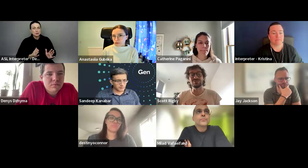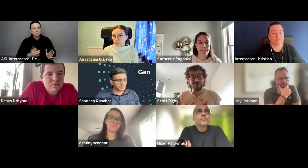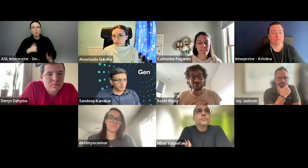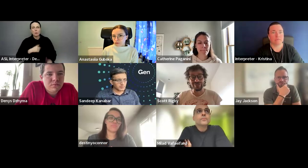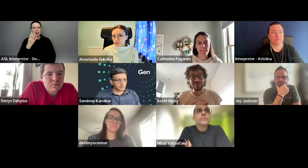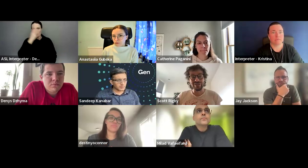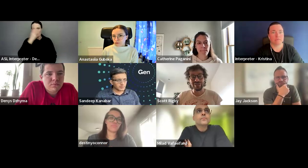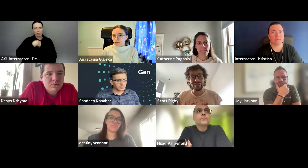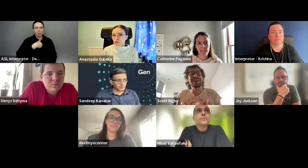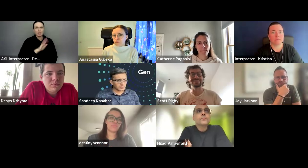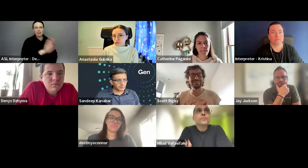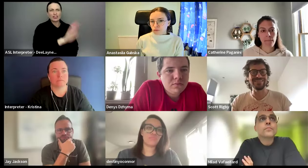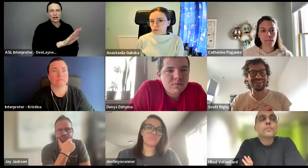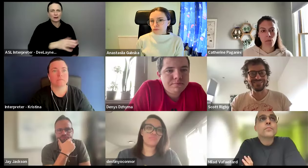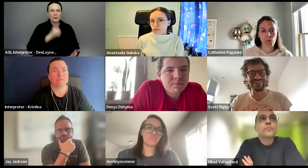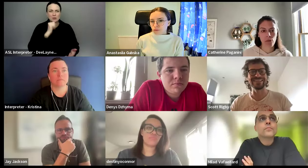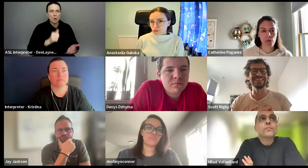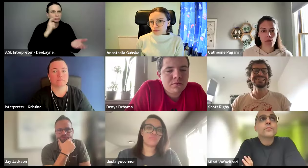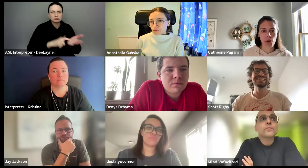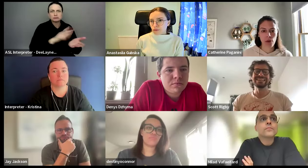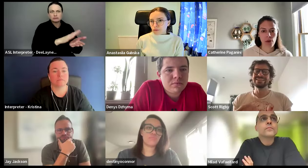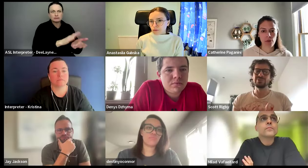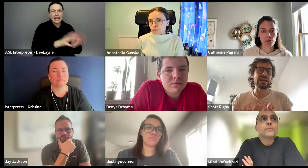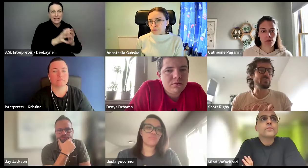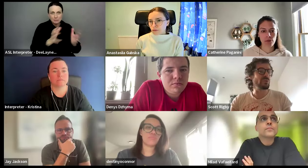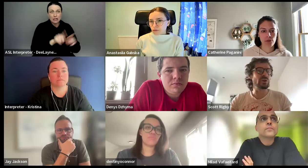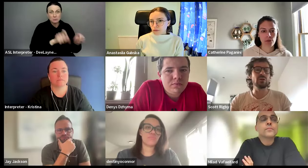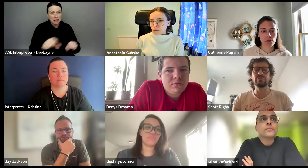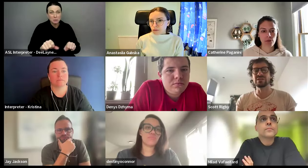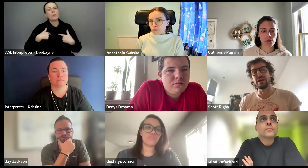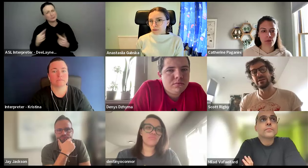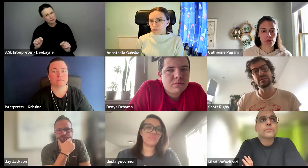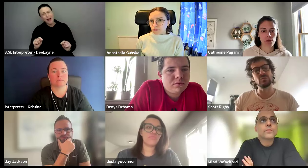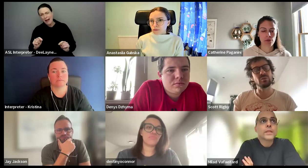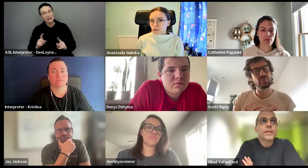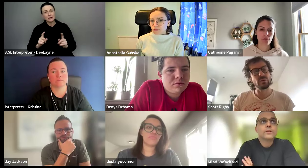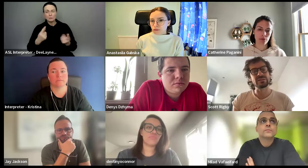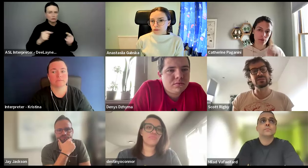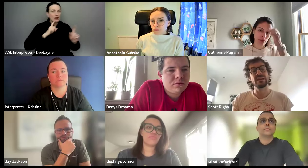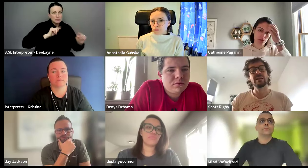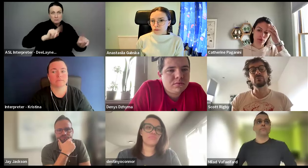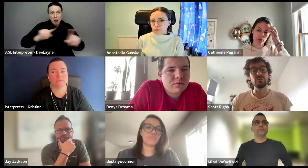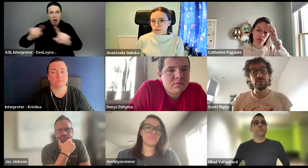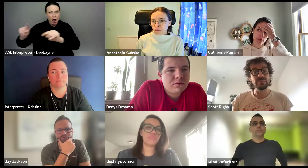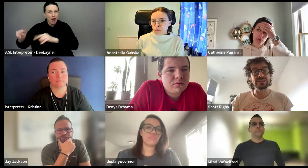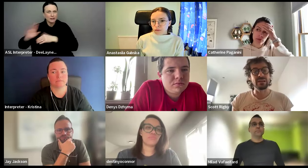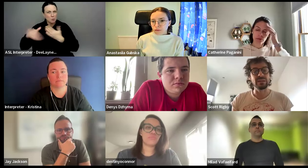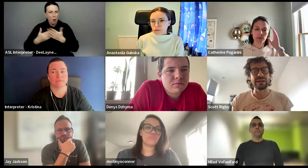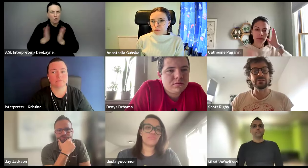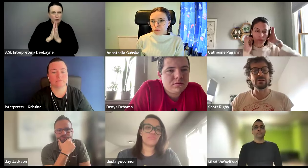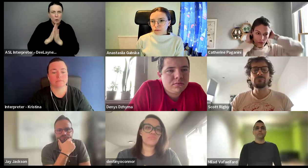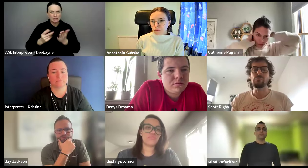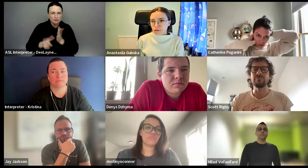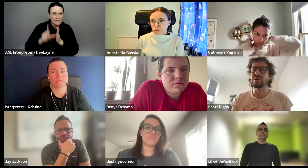that they deserve. We try to do that. We try to have a protocol on responding to pull requests and reviewing them in a